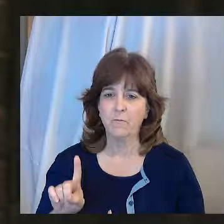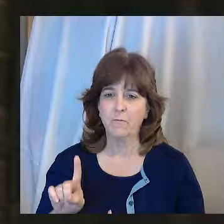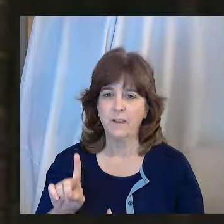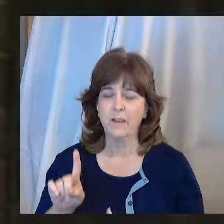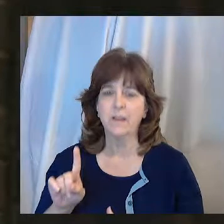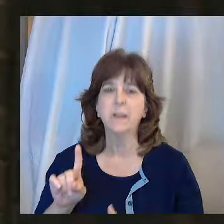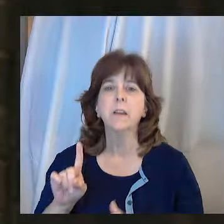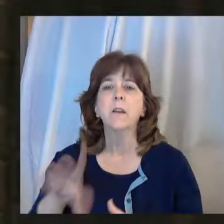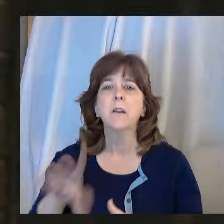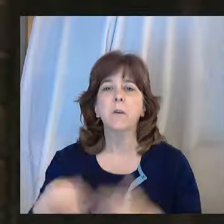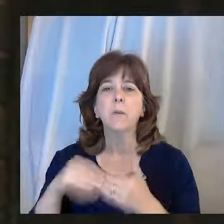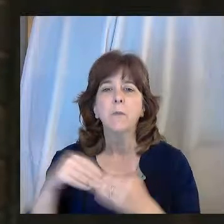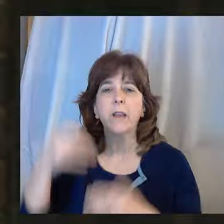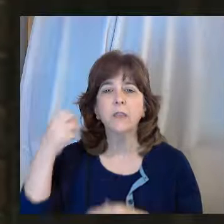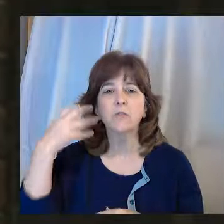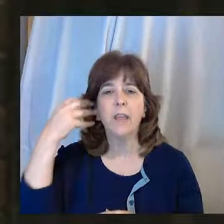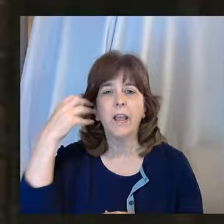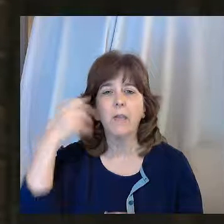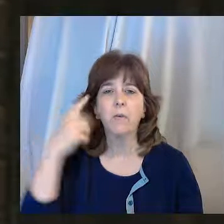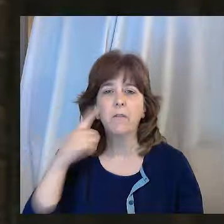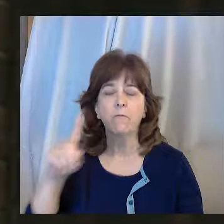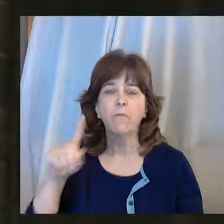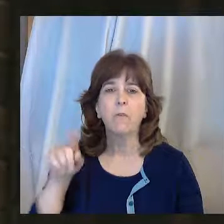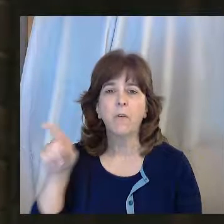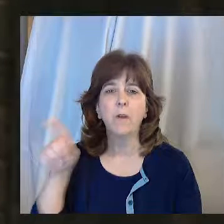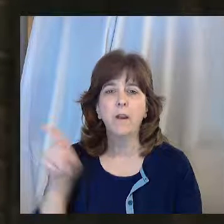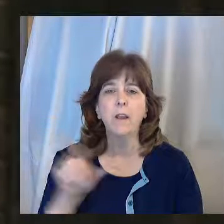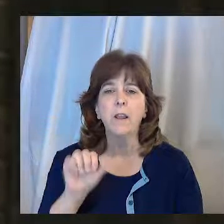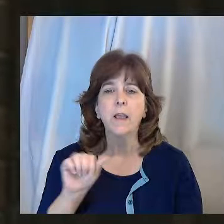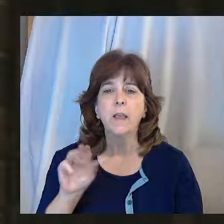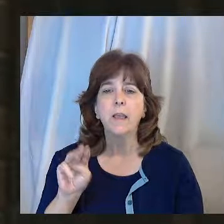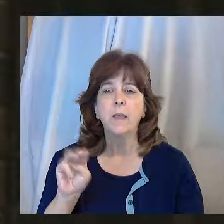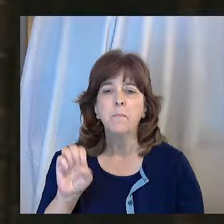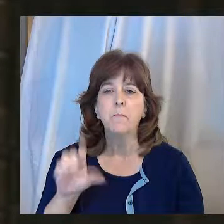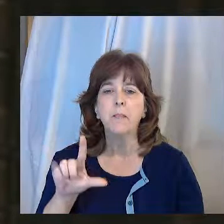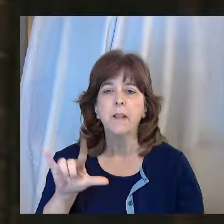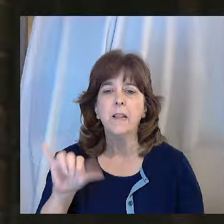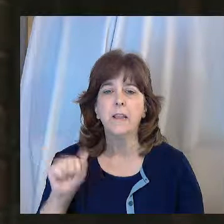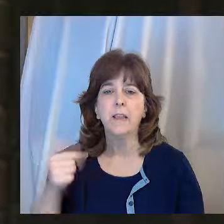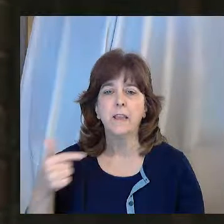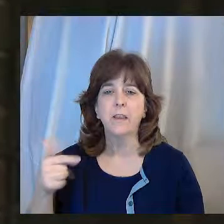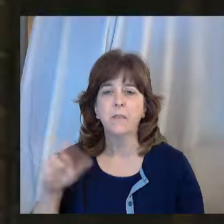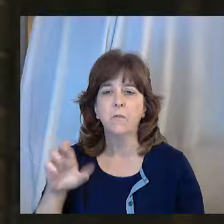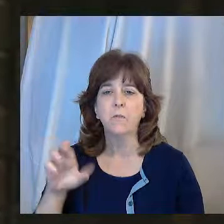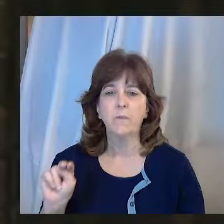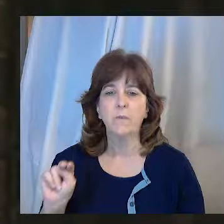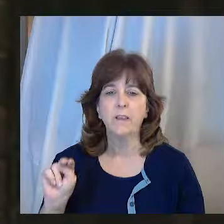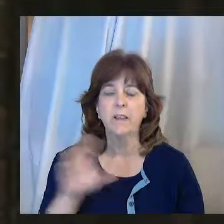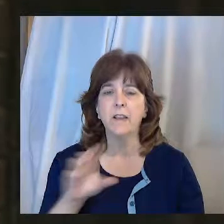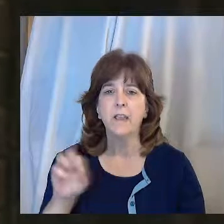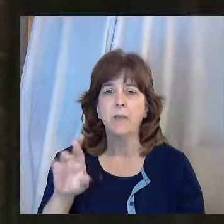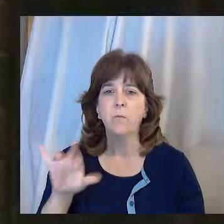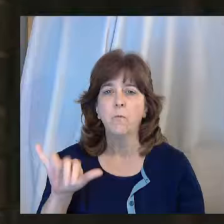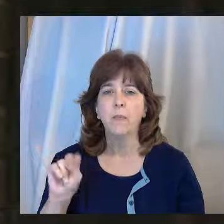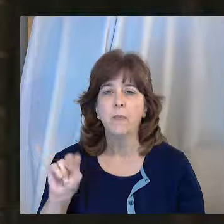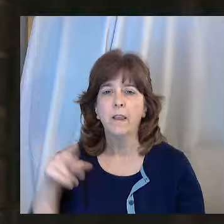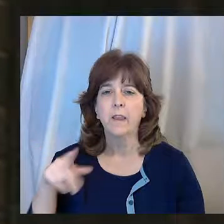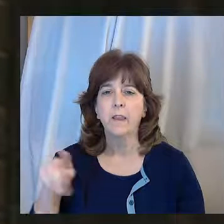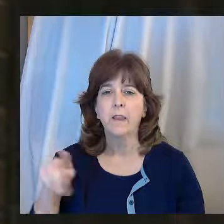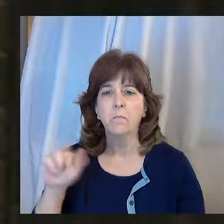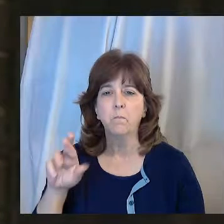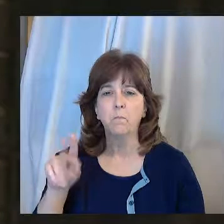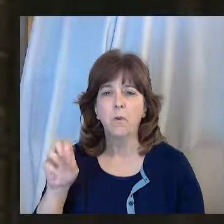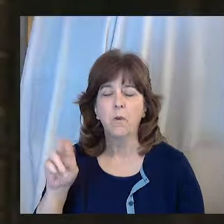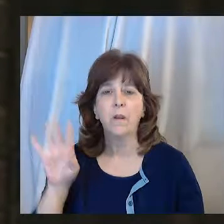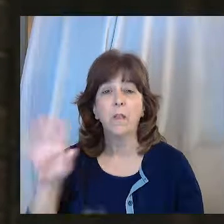and Ryan Parton, and this will be in the Fellowship Hall, and they are registered at Bed Bath & Beyond, Kohl's, and Walmart. I hope you get a chance to be a part of